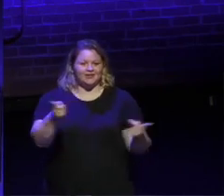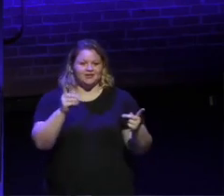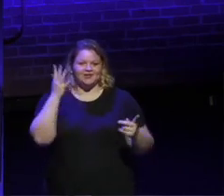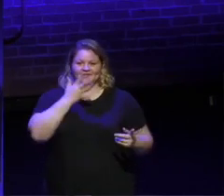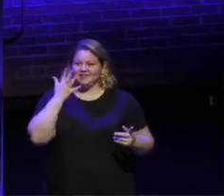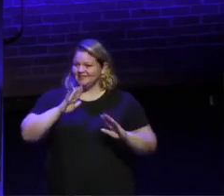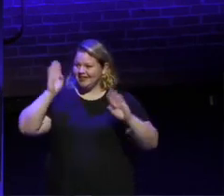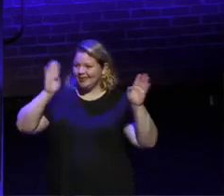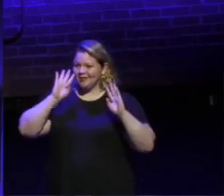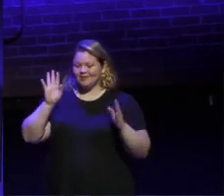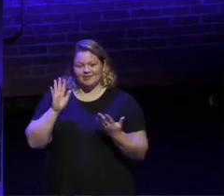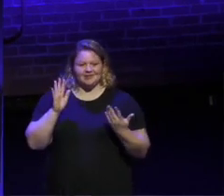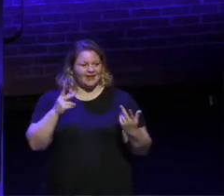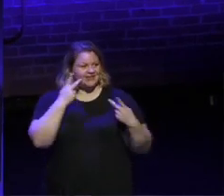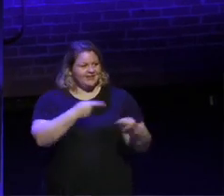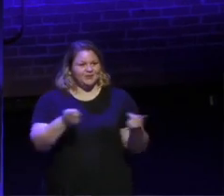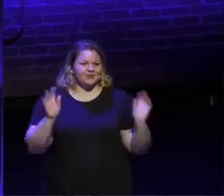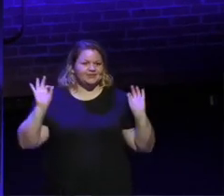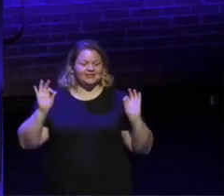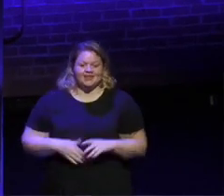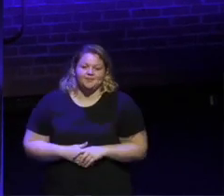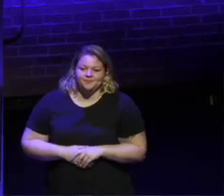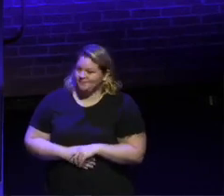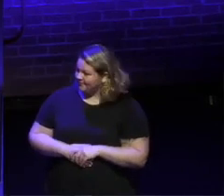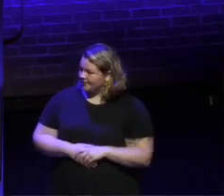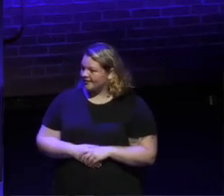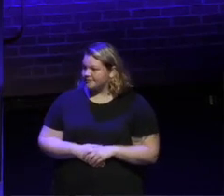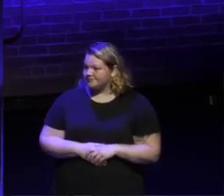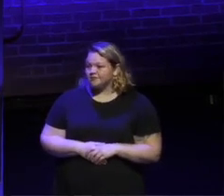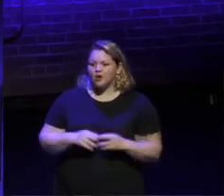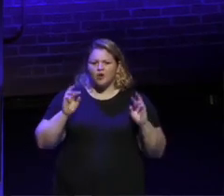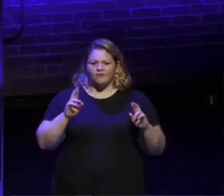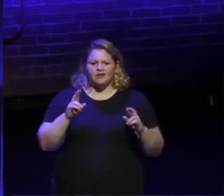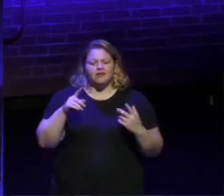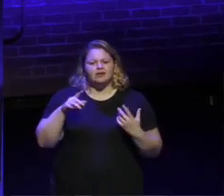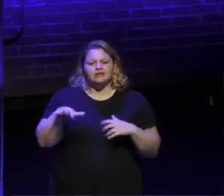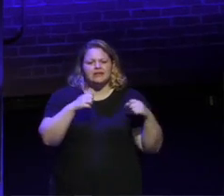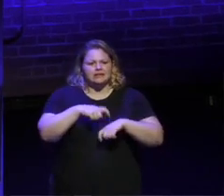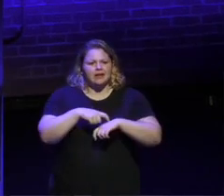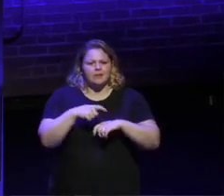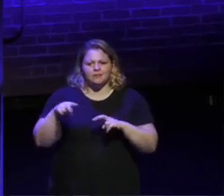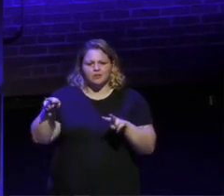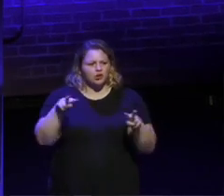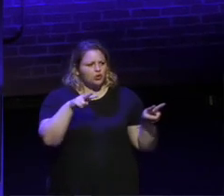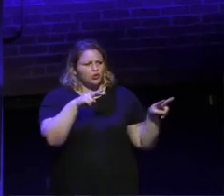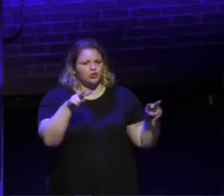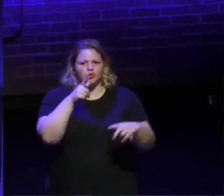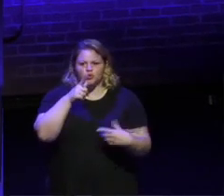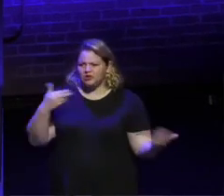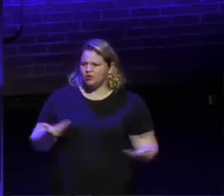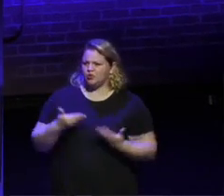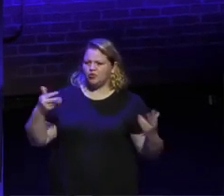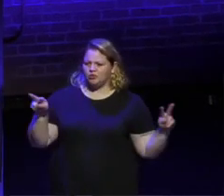Hello, it's really nice to see you. I hope you'll take a moment and look around this room and see who's here with